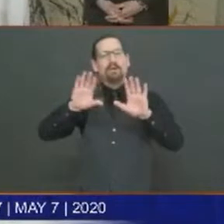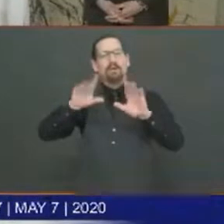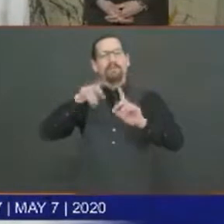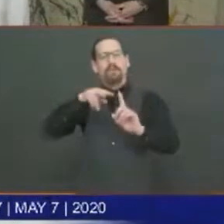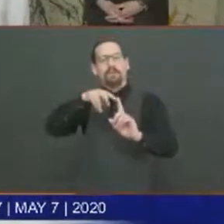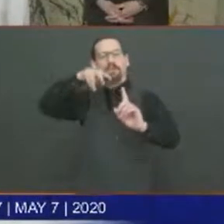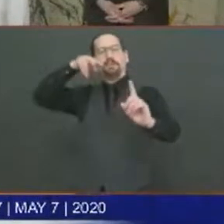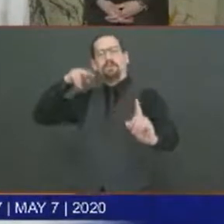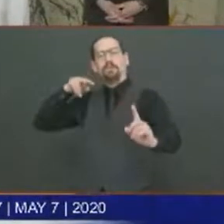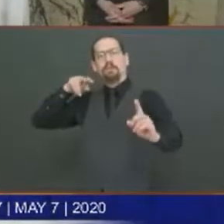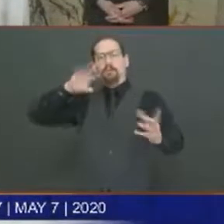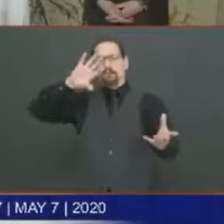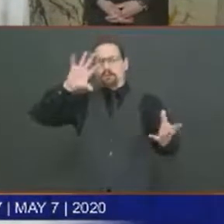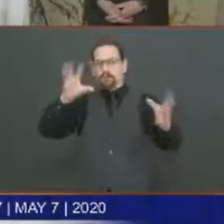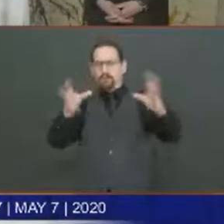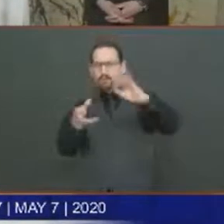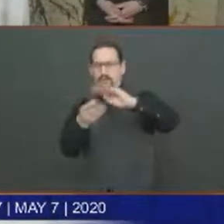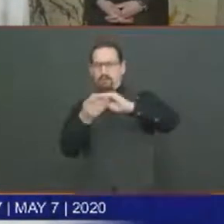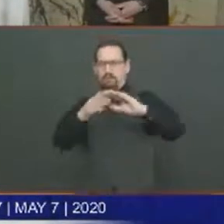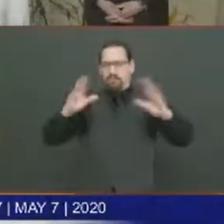will fluctuate day to day,